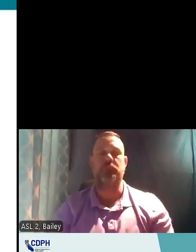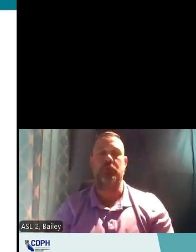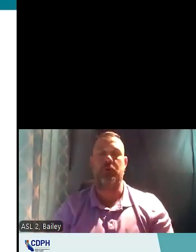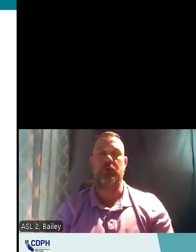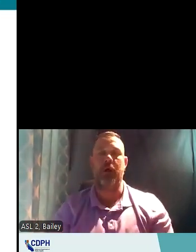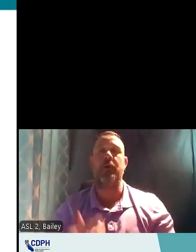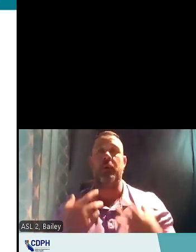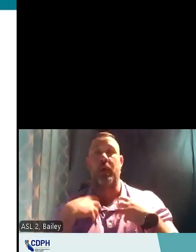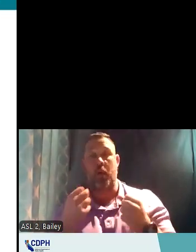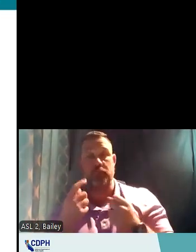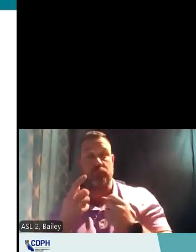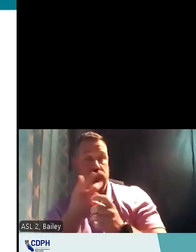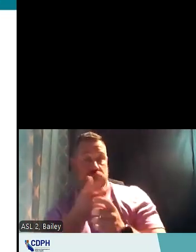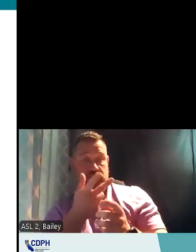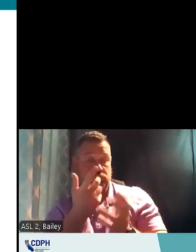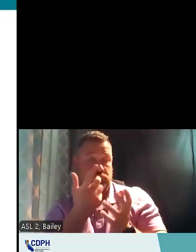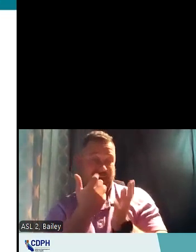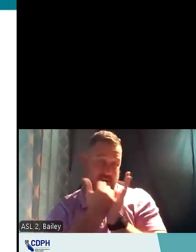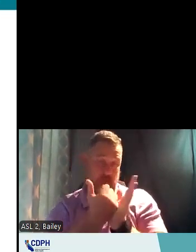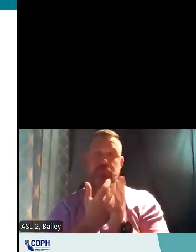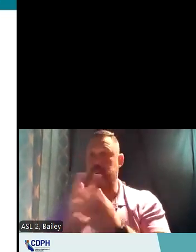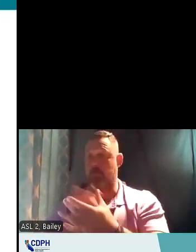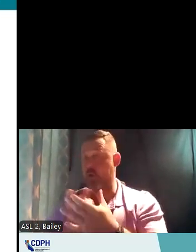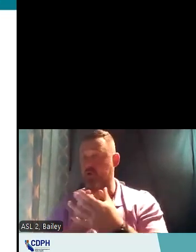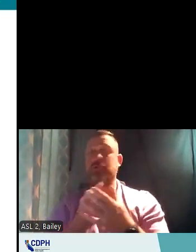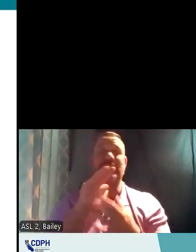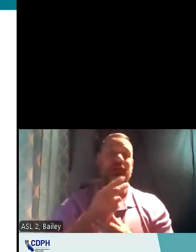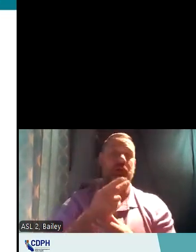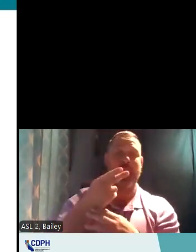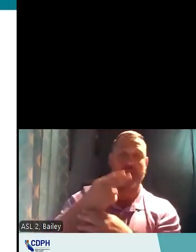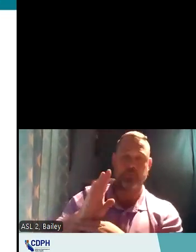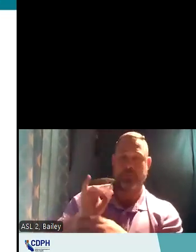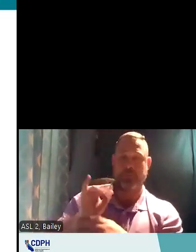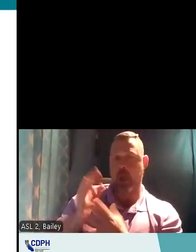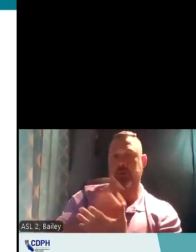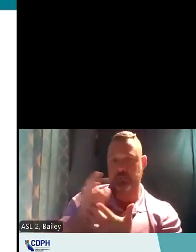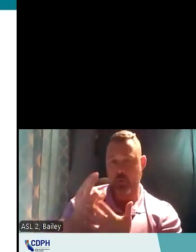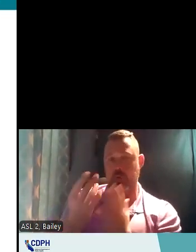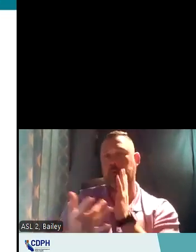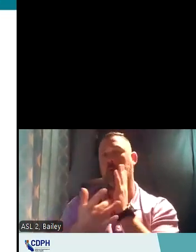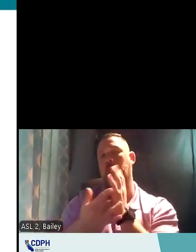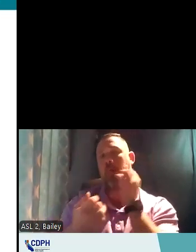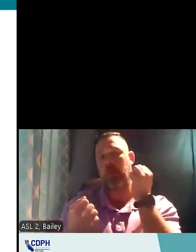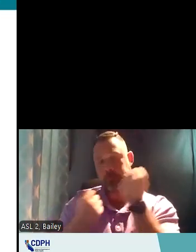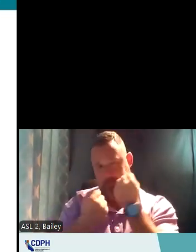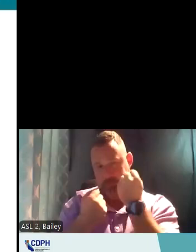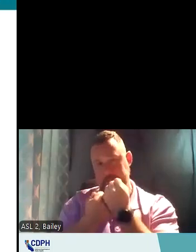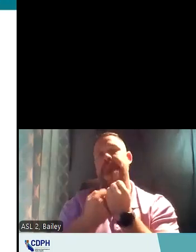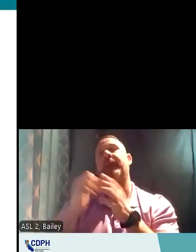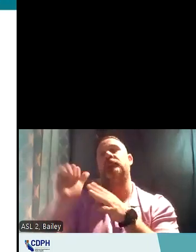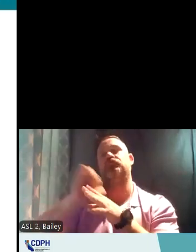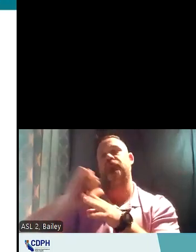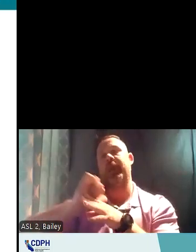of trusted partners, ADP will provide HBI resources, technical assistance, and training to tribal and